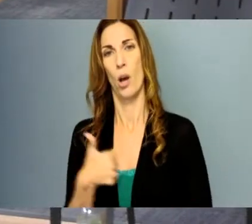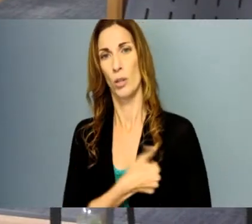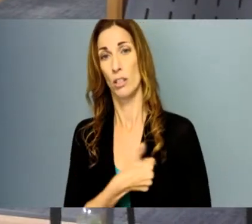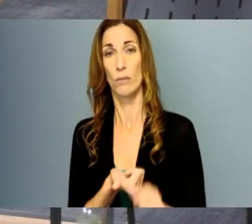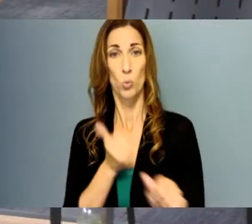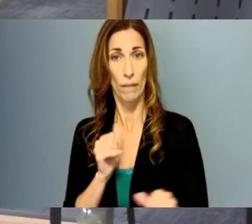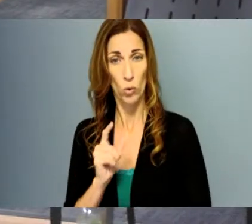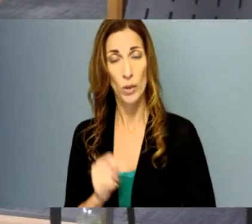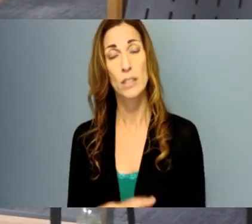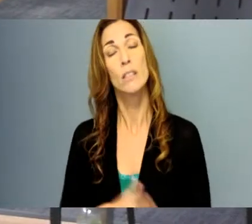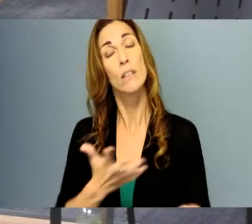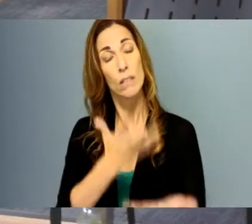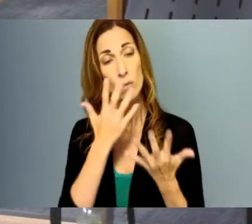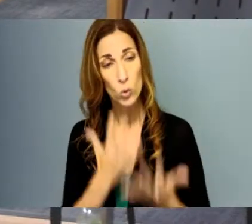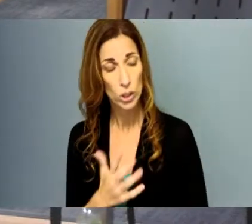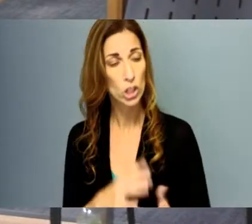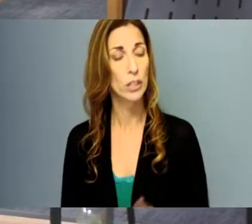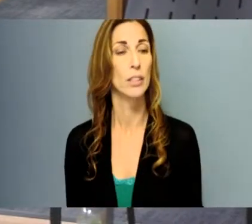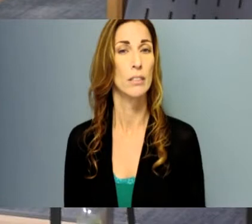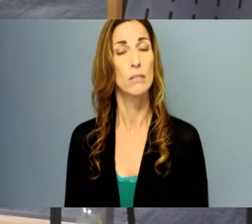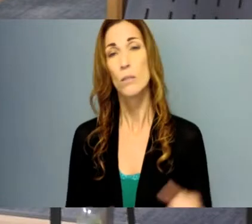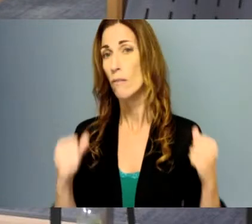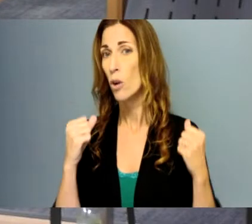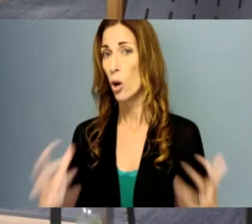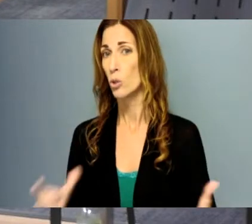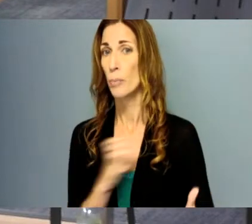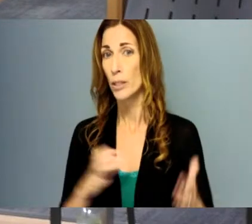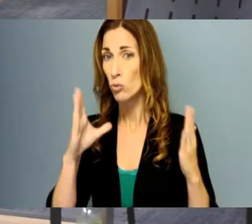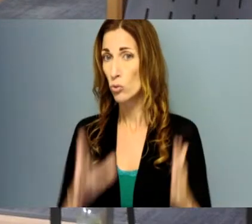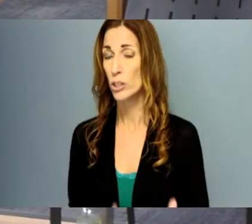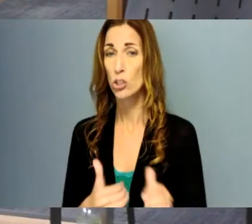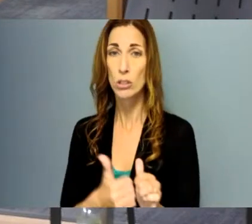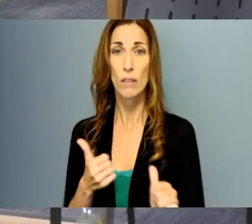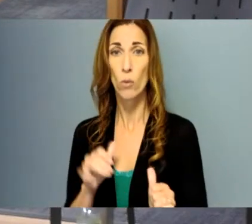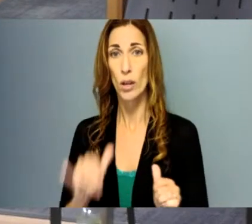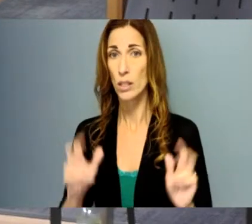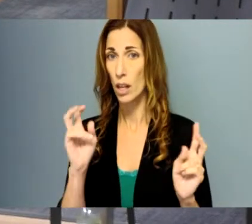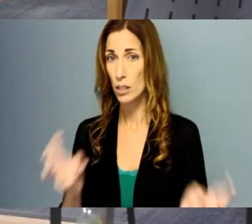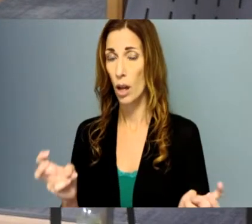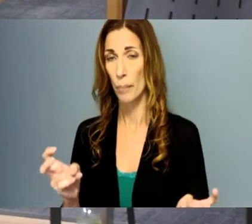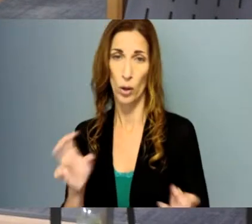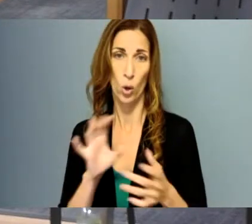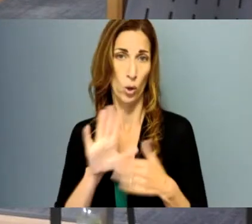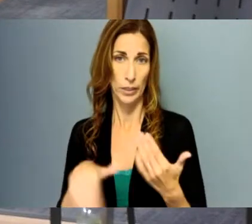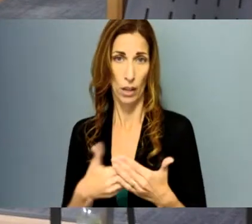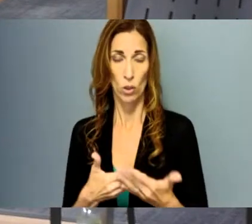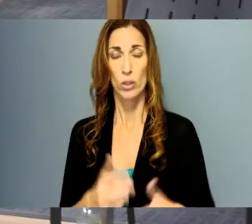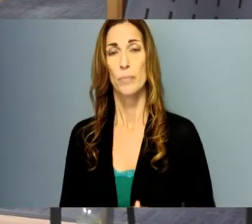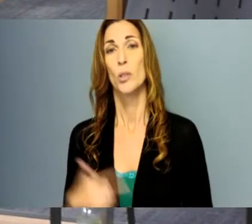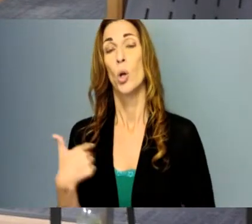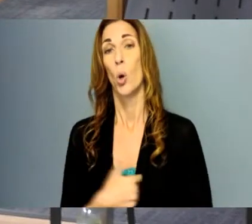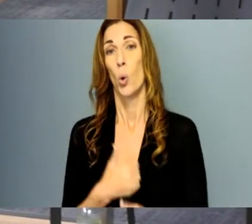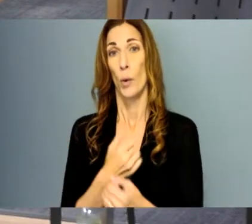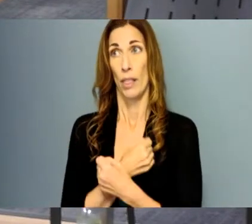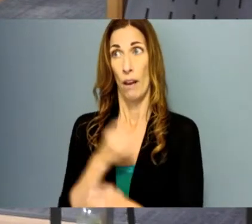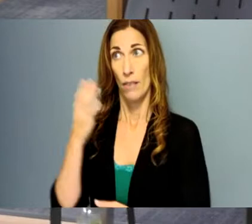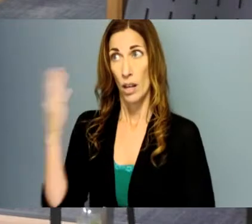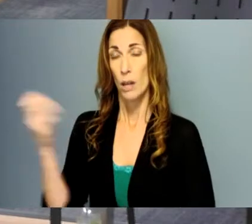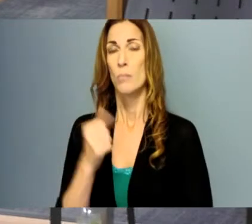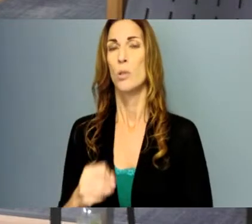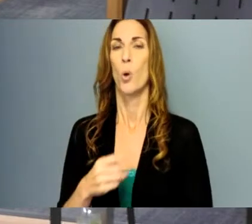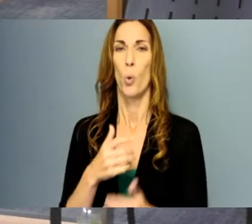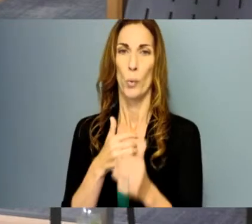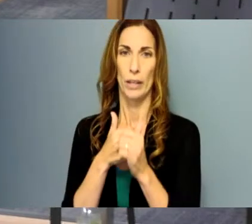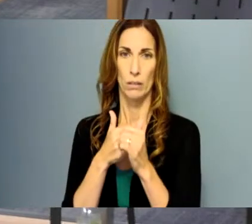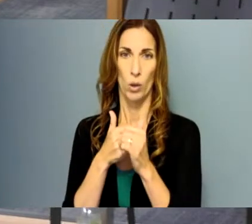it. Unfortunately, far too many Christians avoid this topic altogether. We love him, so we obey his